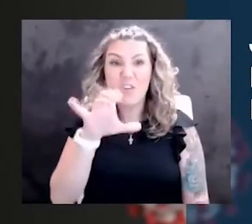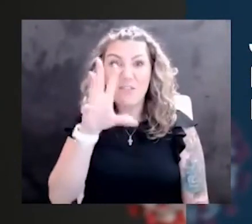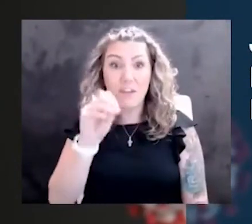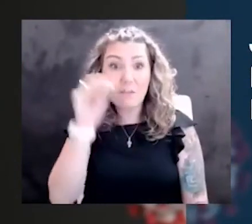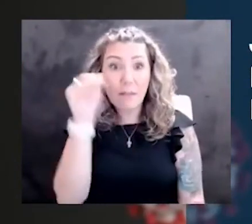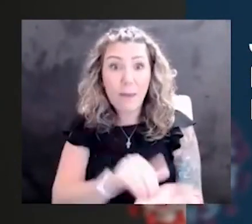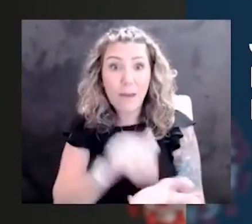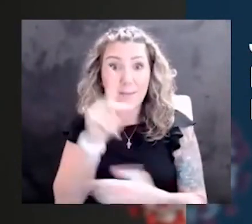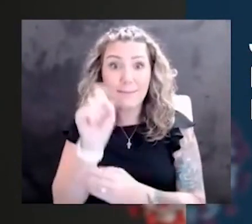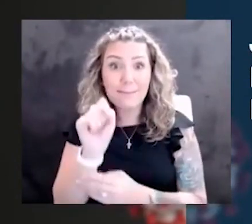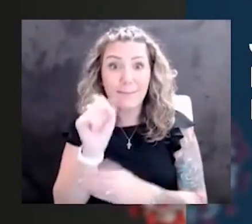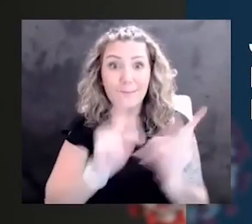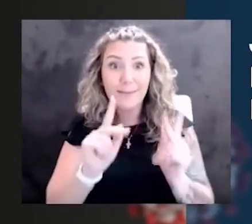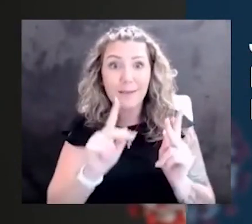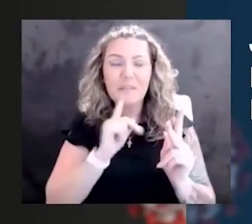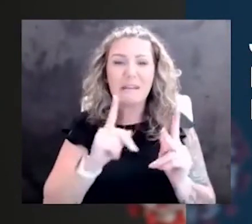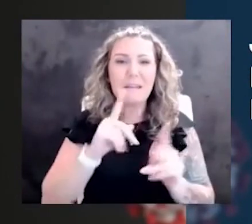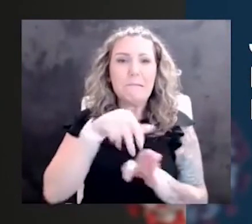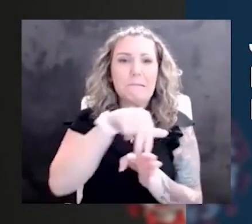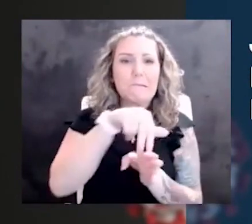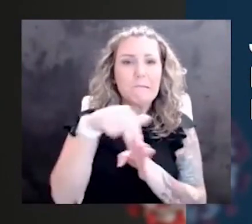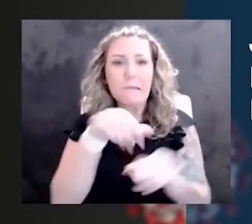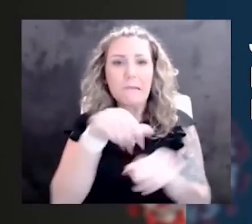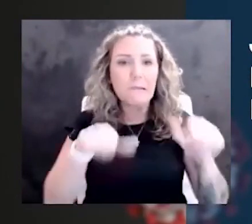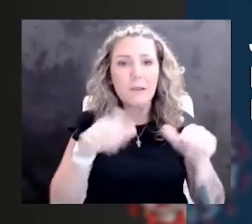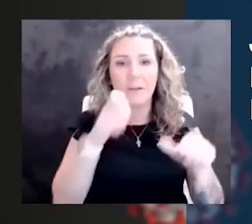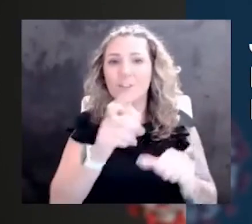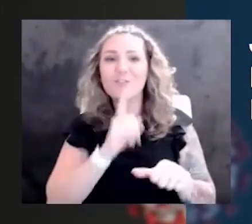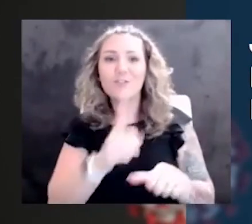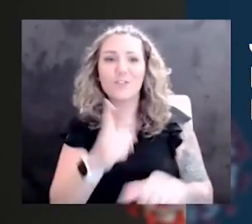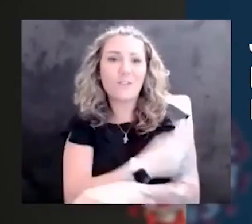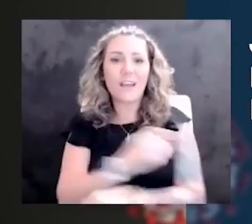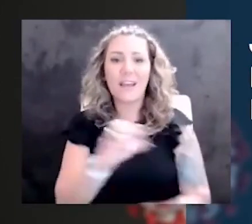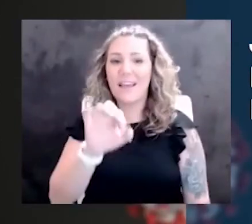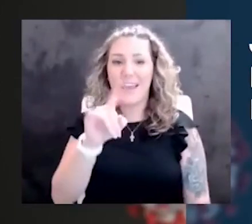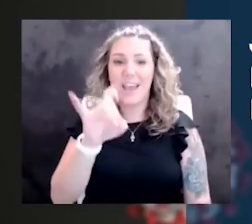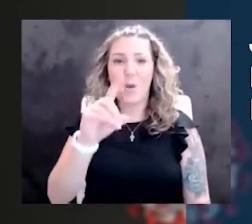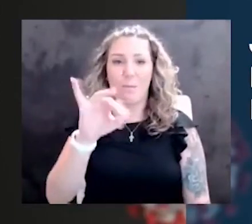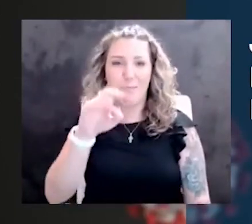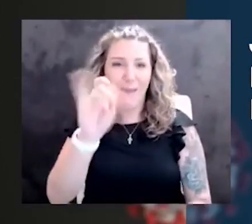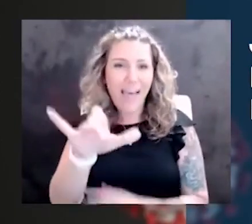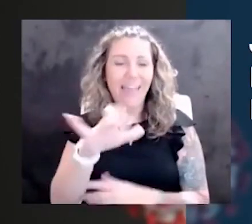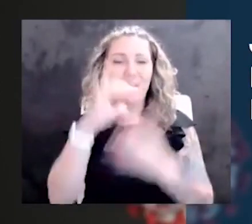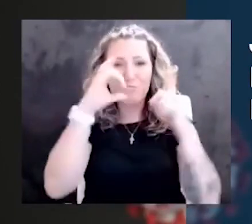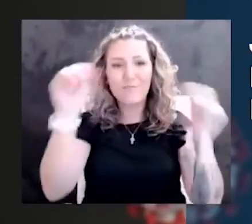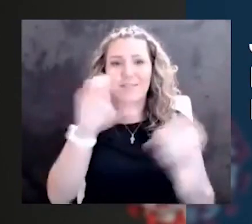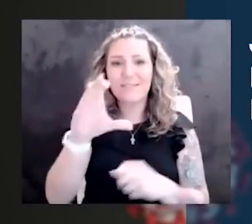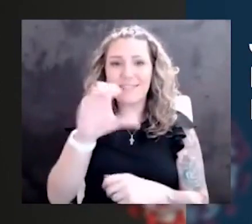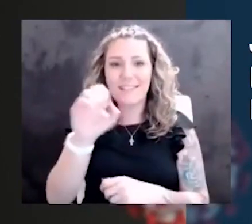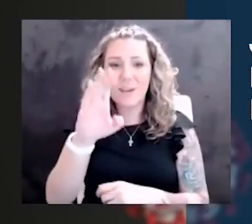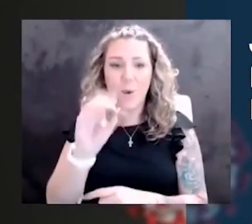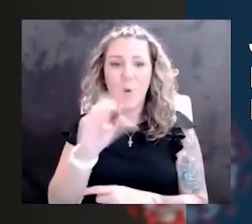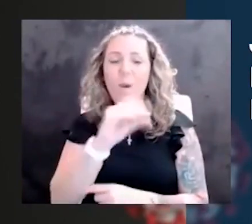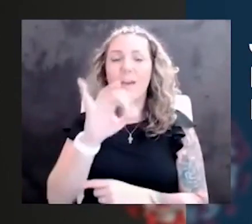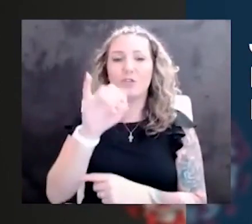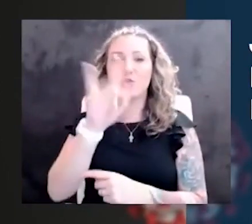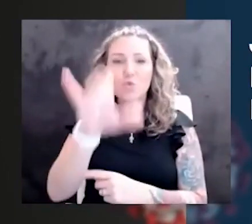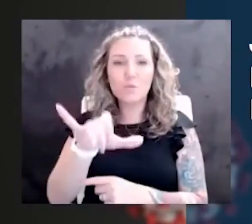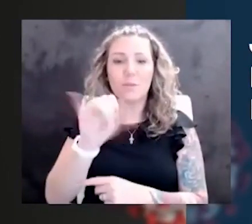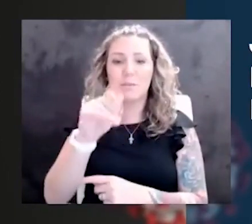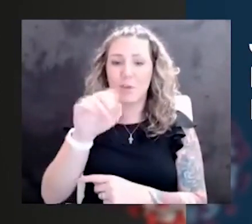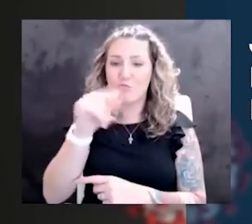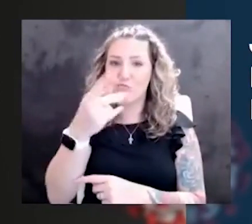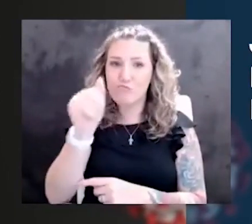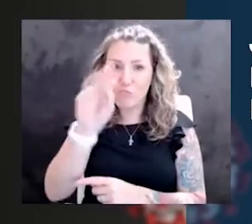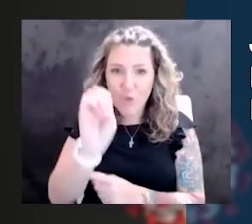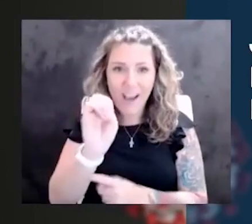who are on the fence on whether to get vaccinated. Ed O'Malley, the president and CEO, is joined by Juliet McBride, project leads